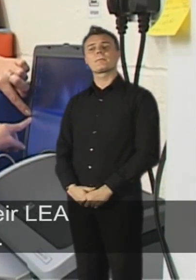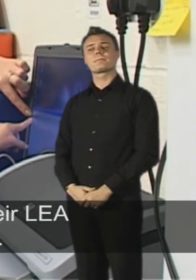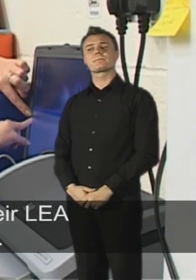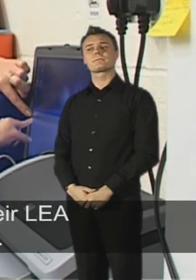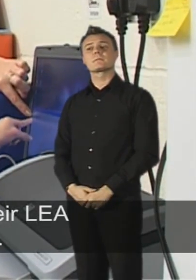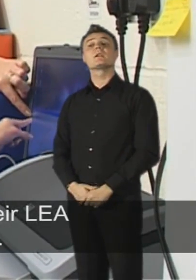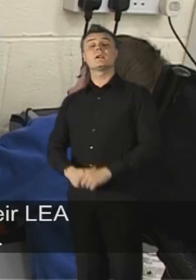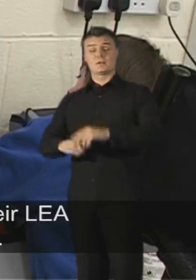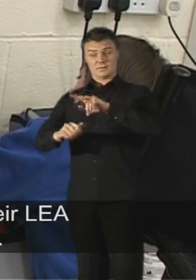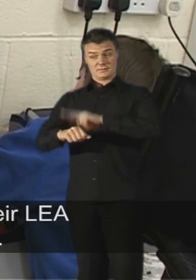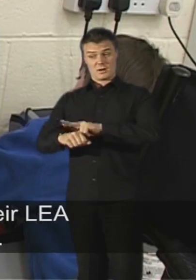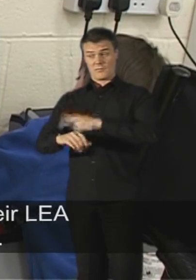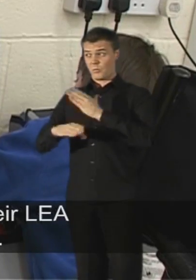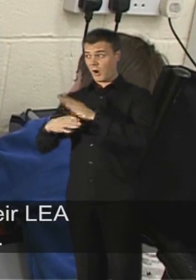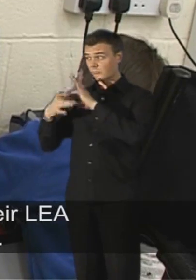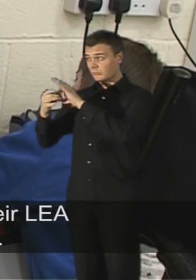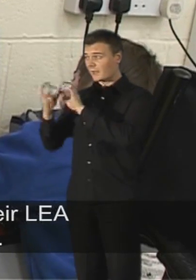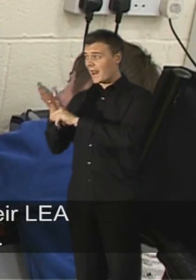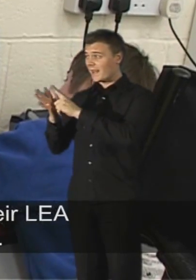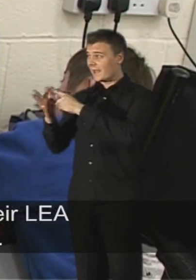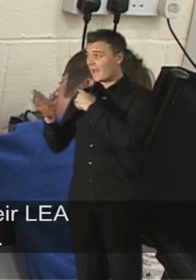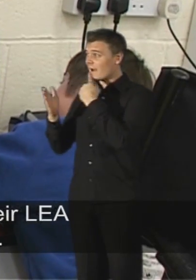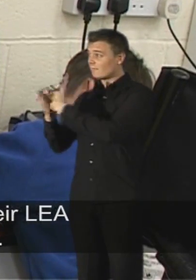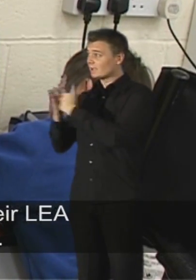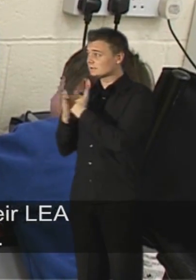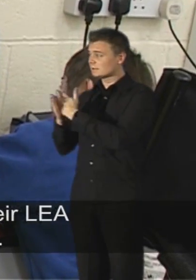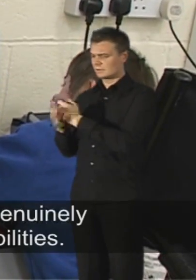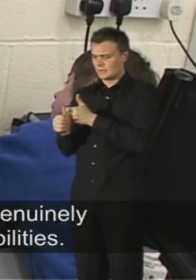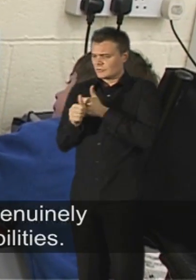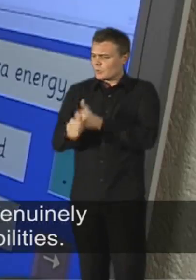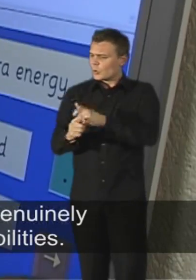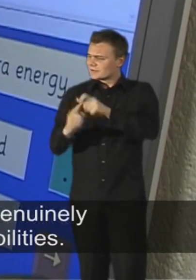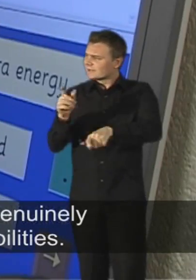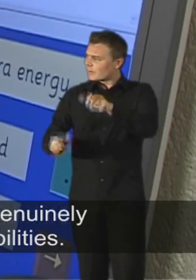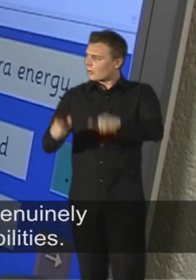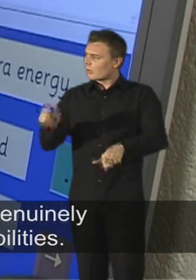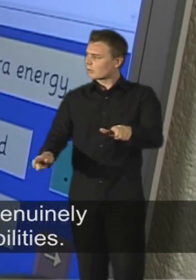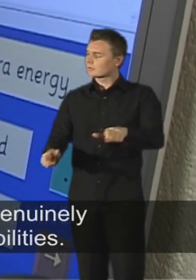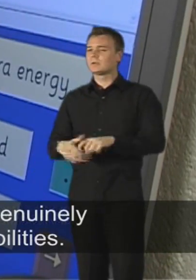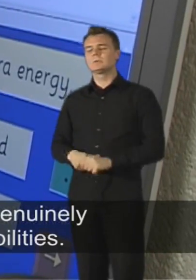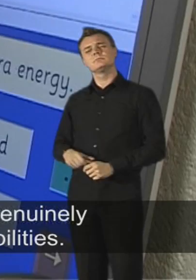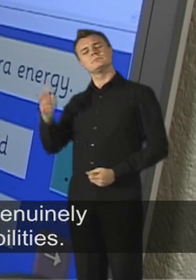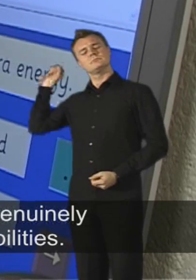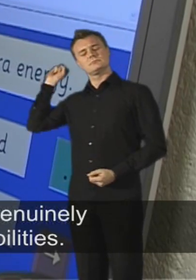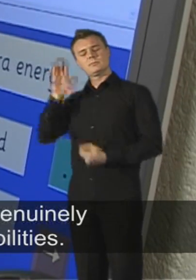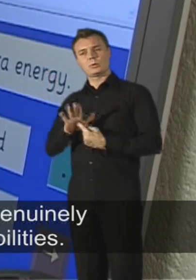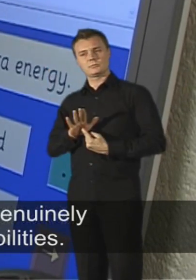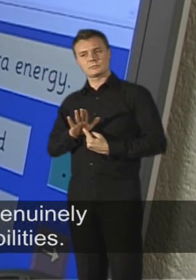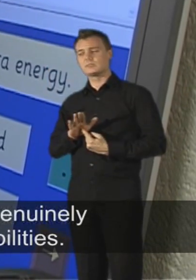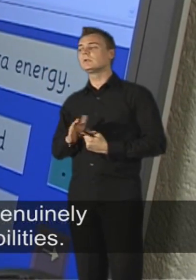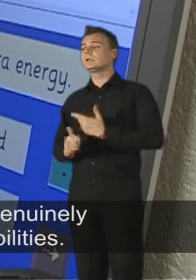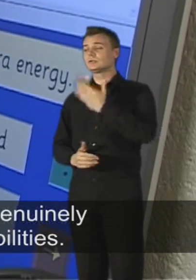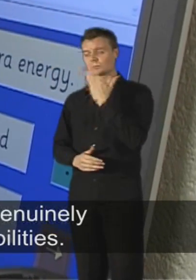work closely with their LEA advisors to support disabled pupils. First and foremost, the school